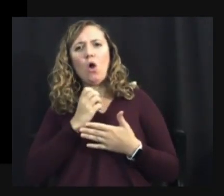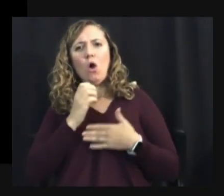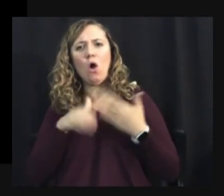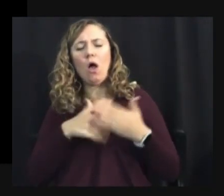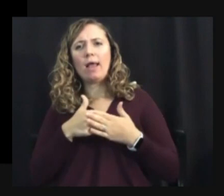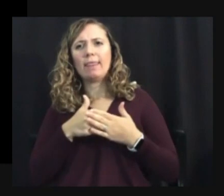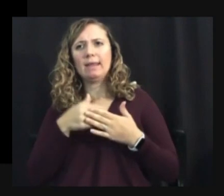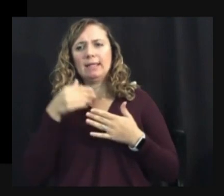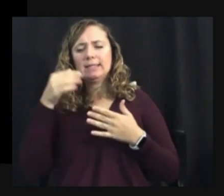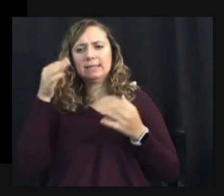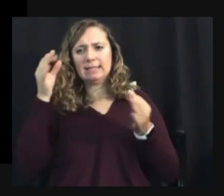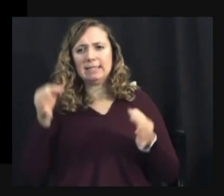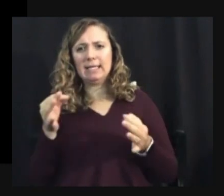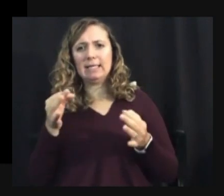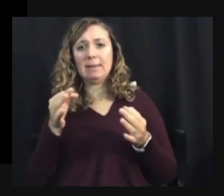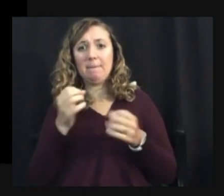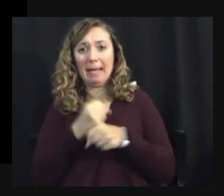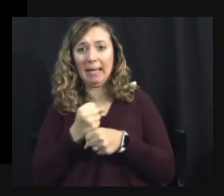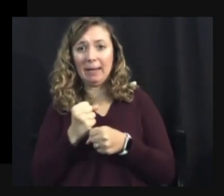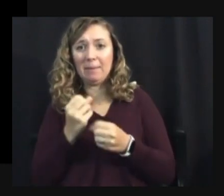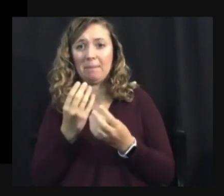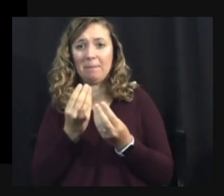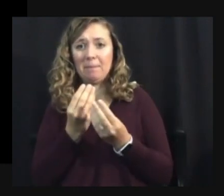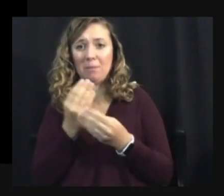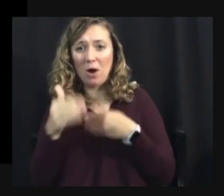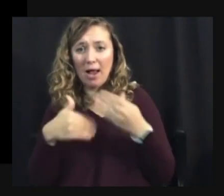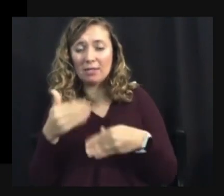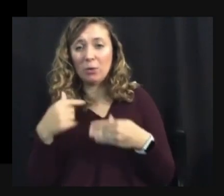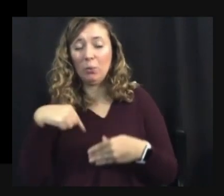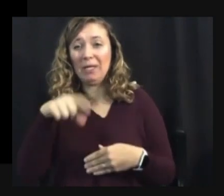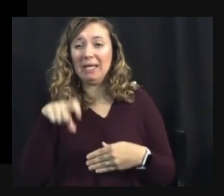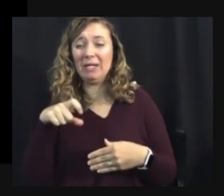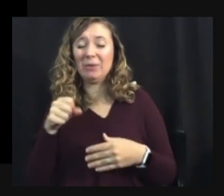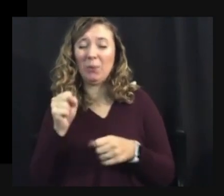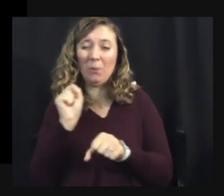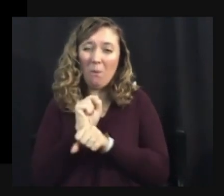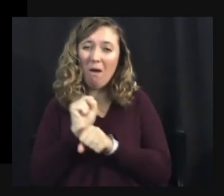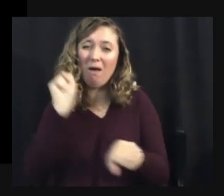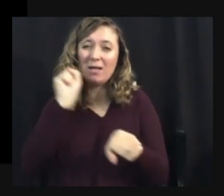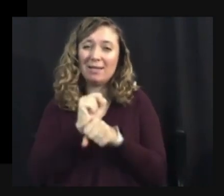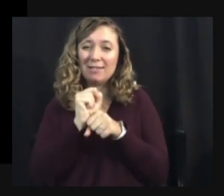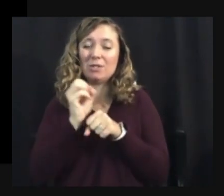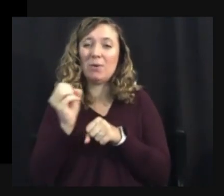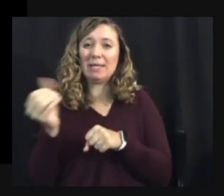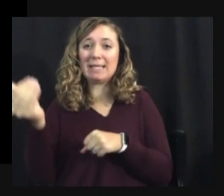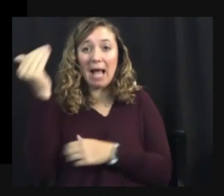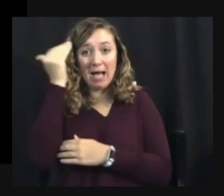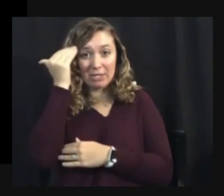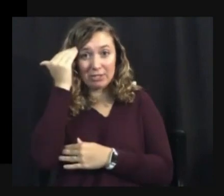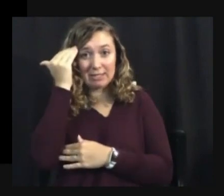decision-making process, we have to work very hard to bring it up to the very conscious level,